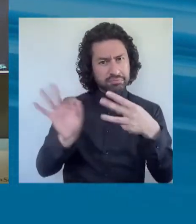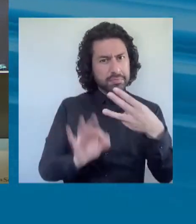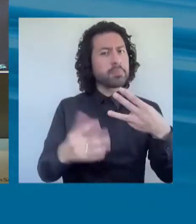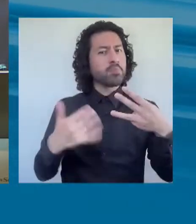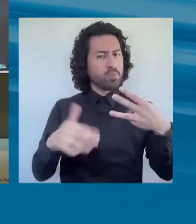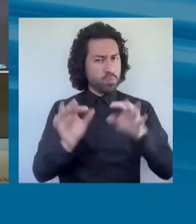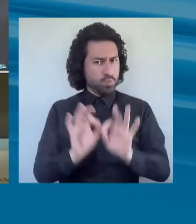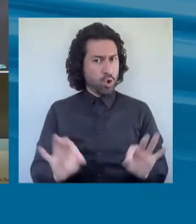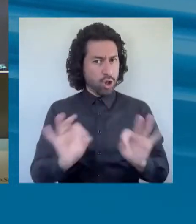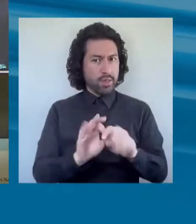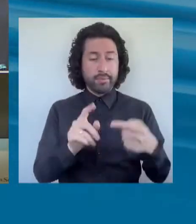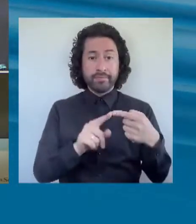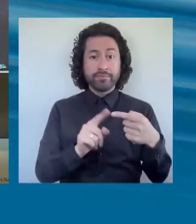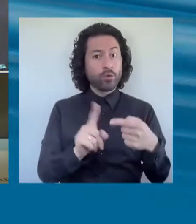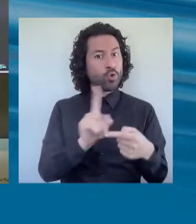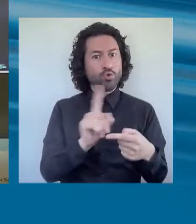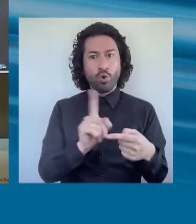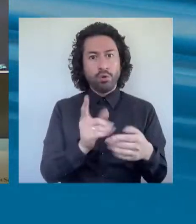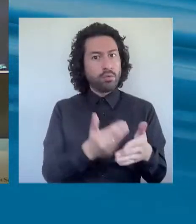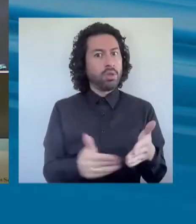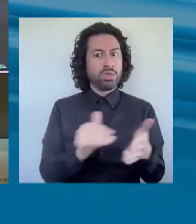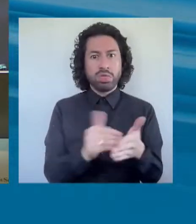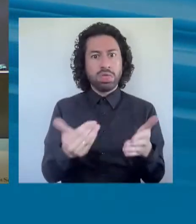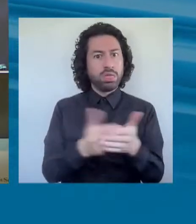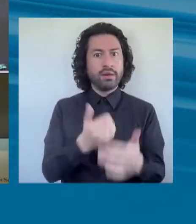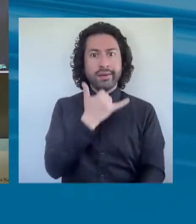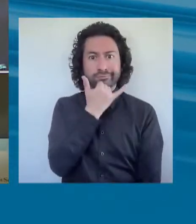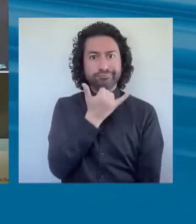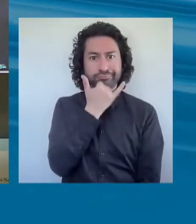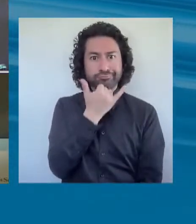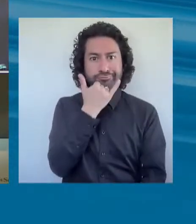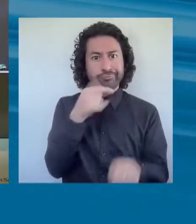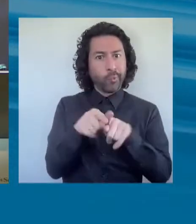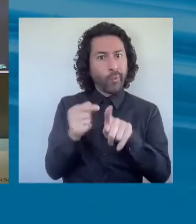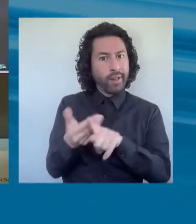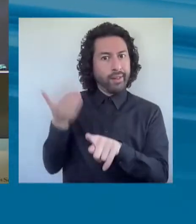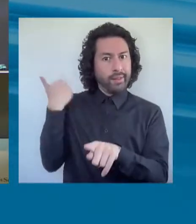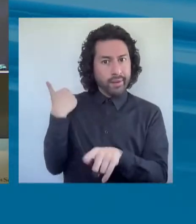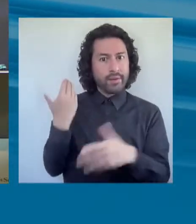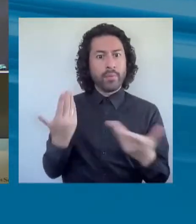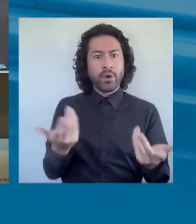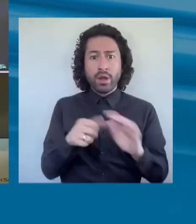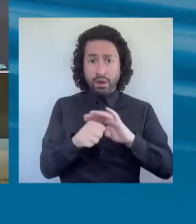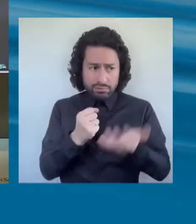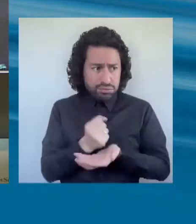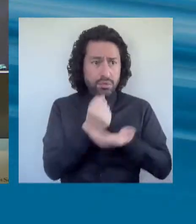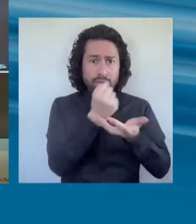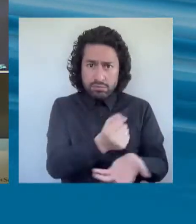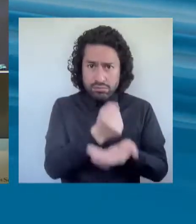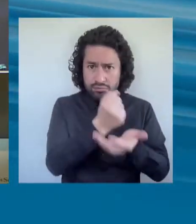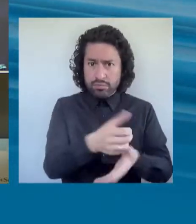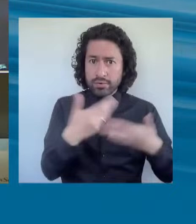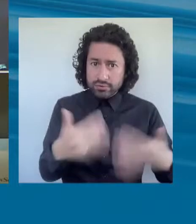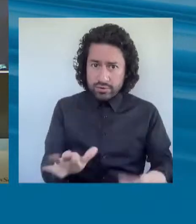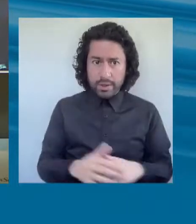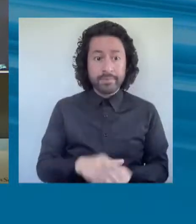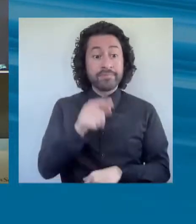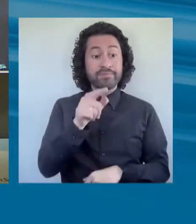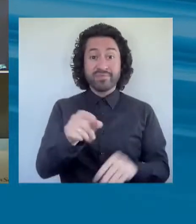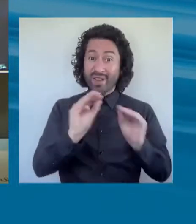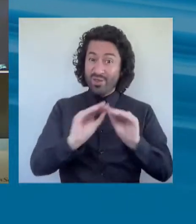key. First, that we should not repeat the errors of the past when we sacrifice the resources that